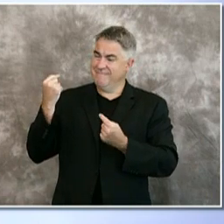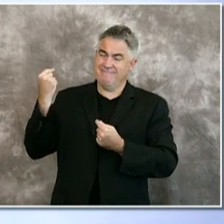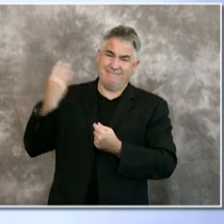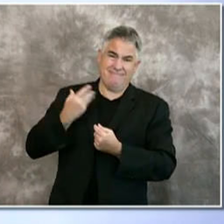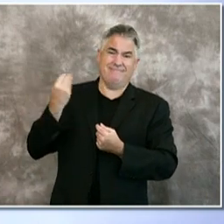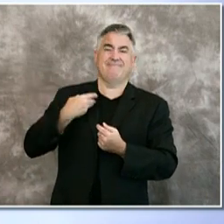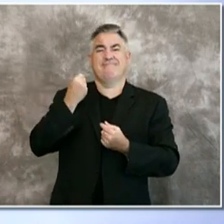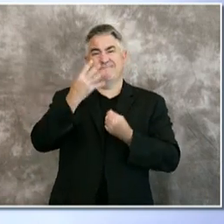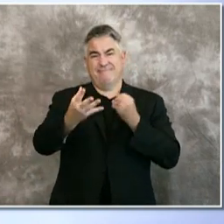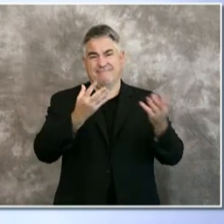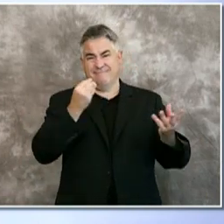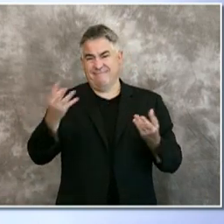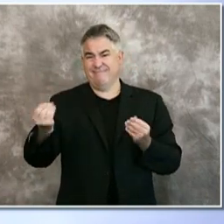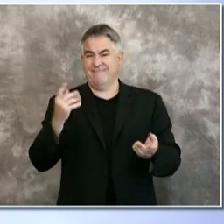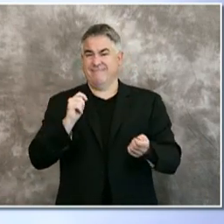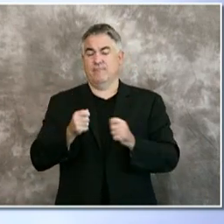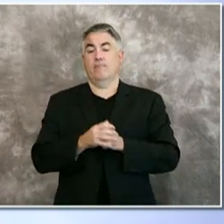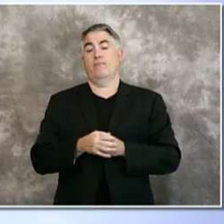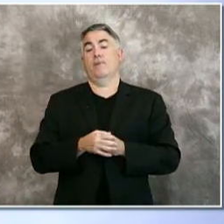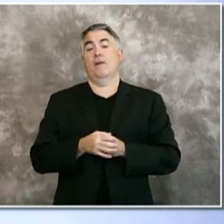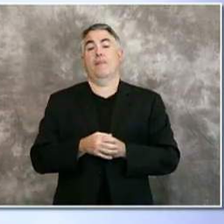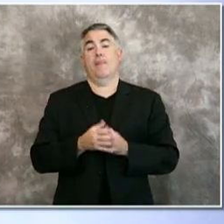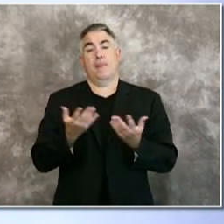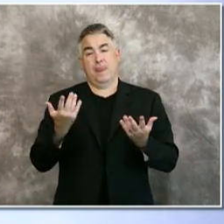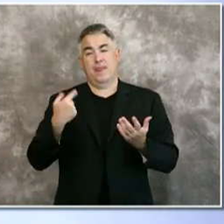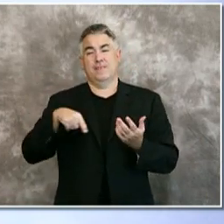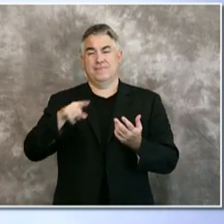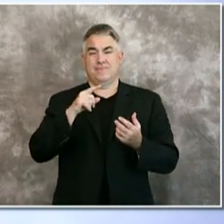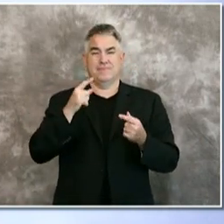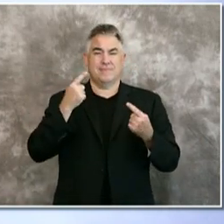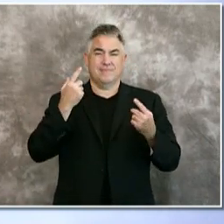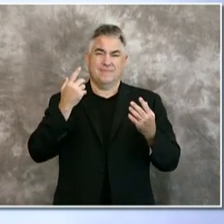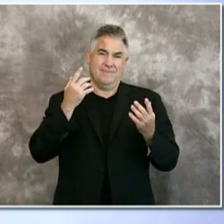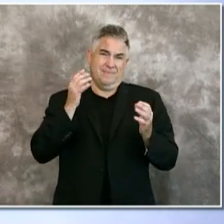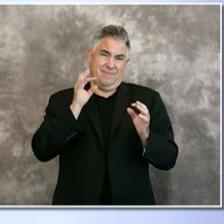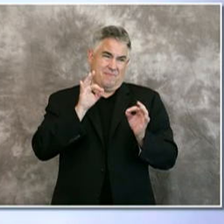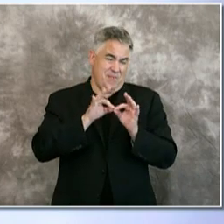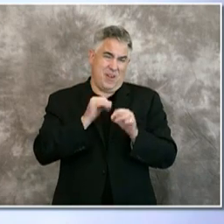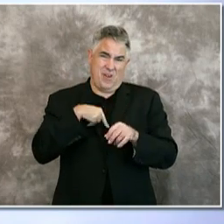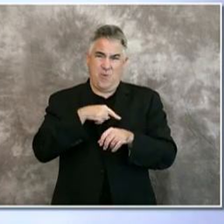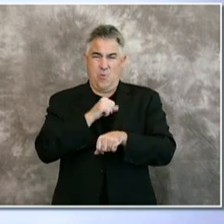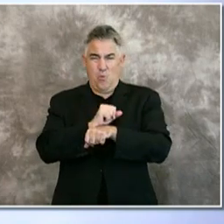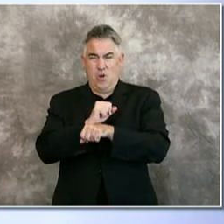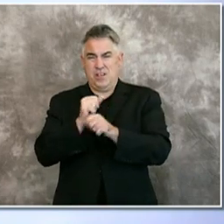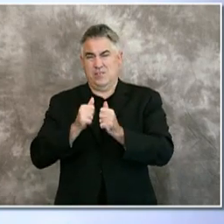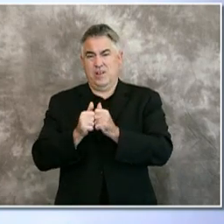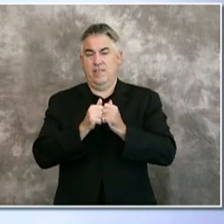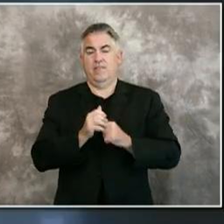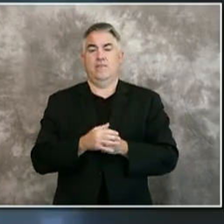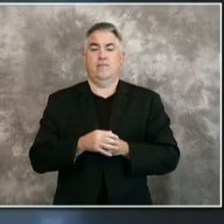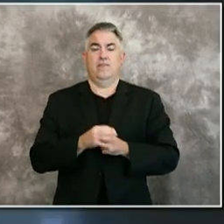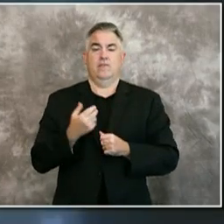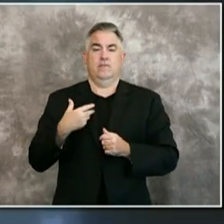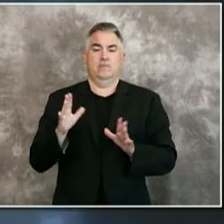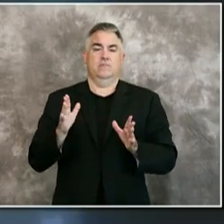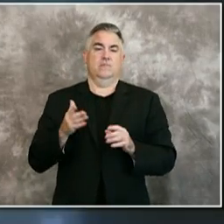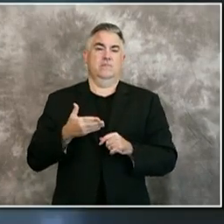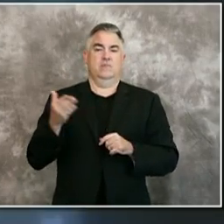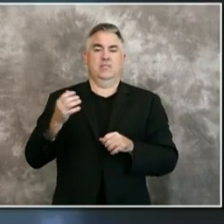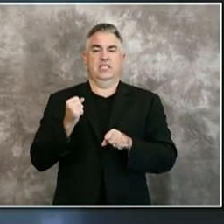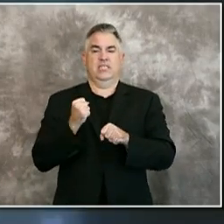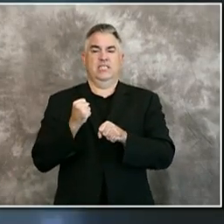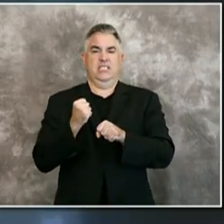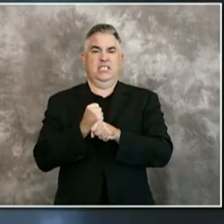concerning. And let's do our very best to get through this together. With that, we will jump into our numbers today with an update on our